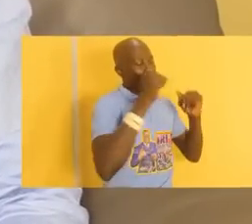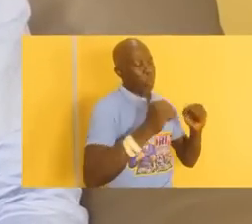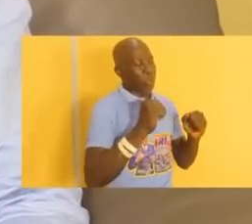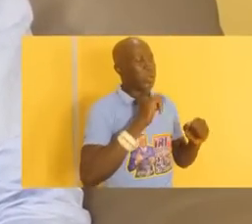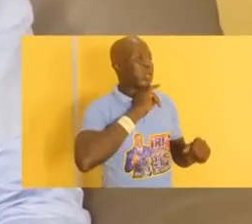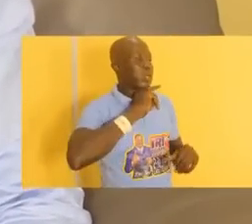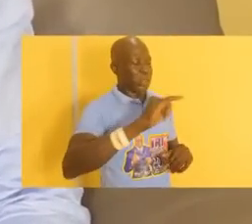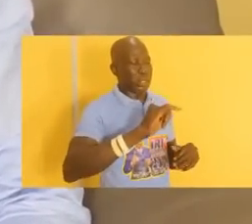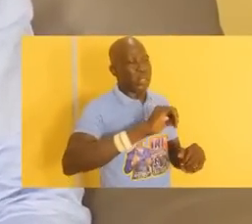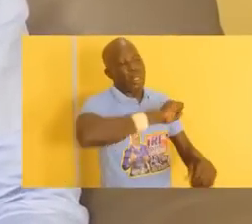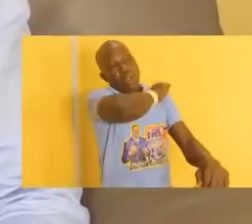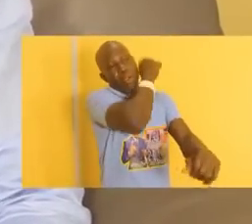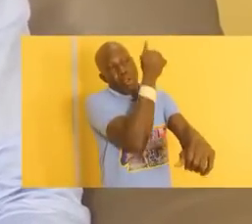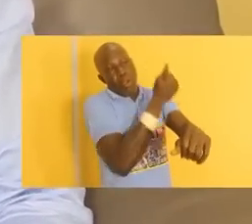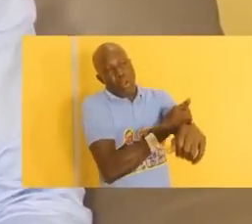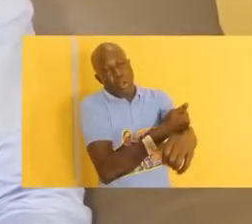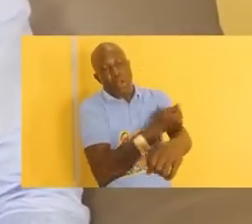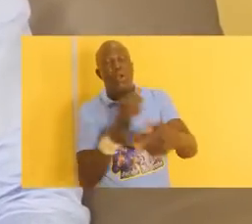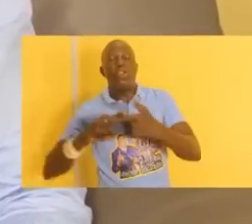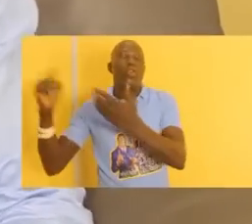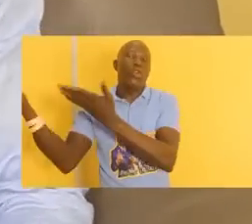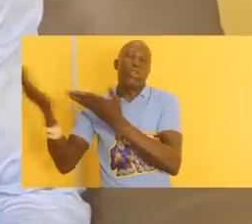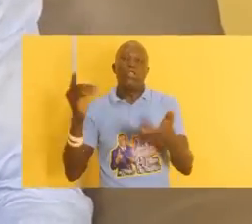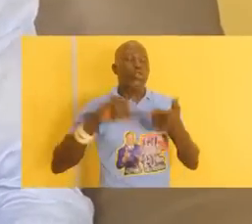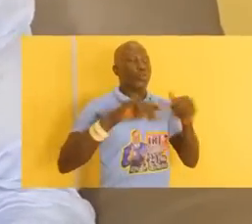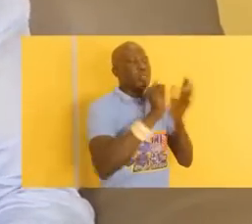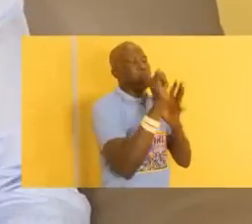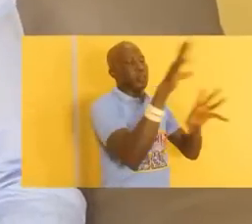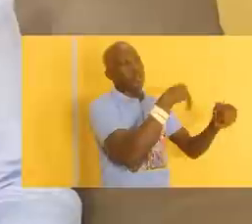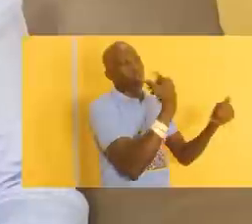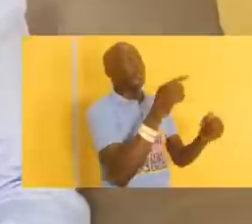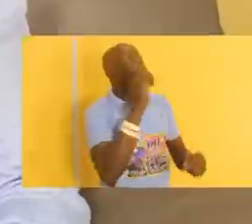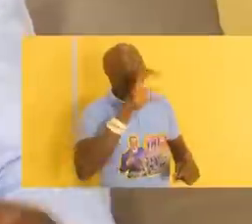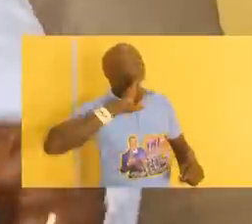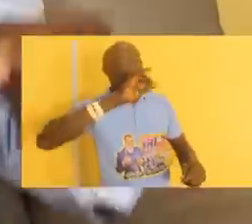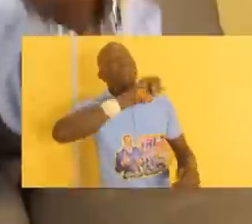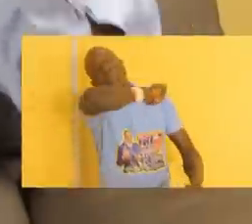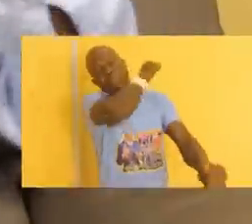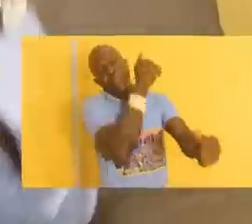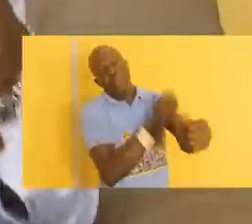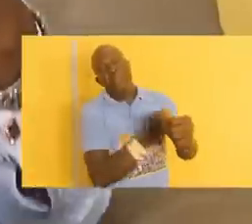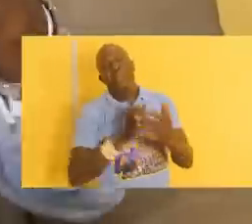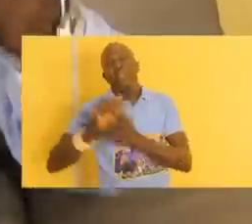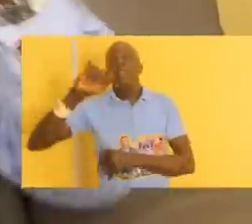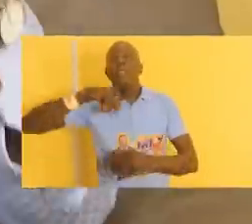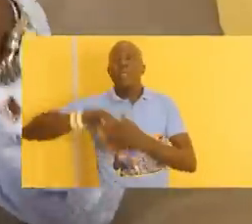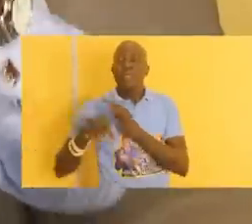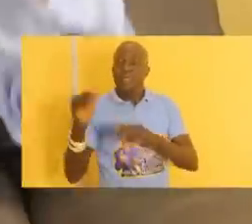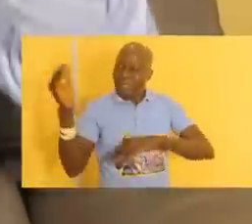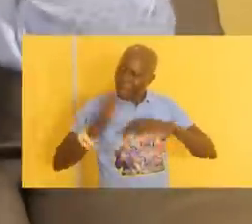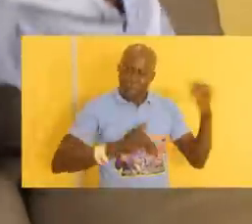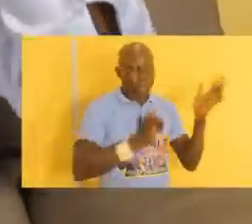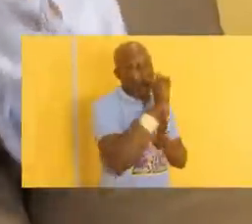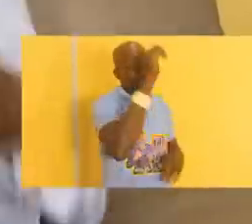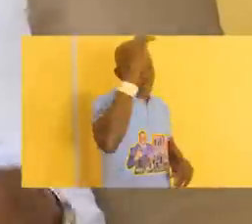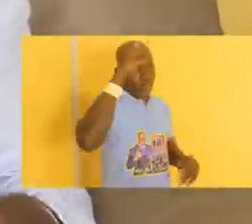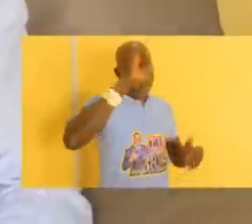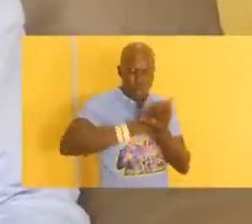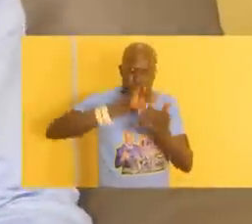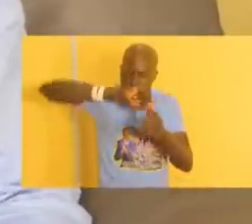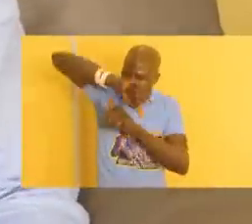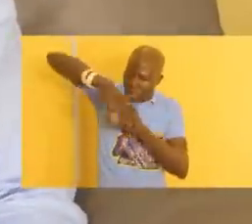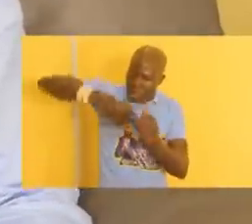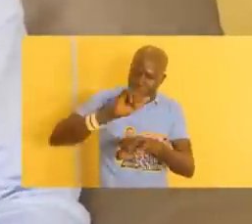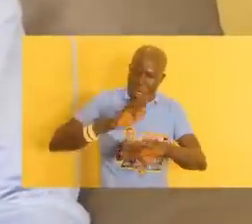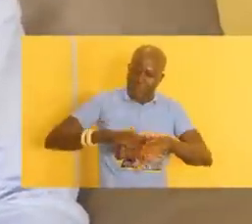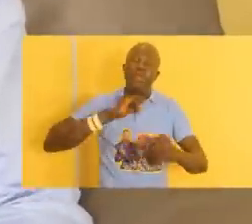power is. Ase no man gbe yan de bi ase. Authority will take you where authority is. O je mo pe ororo ta muda ni agbara ni. You know the